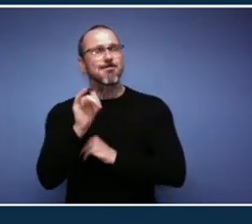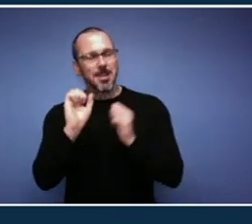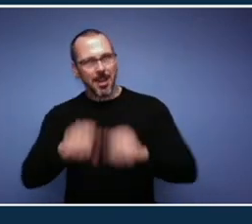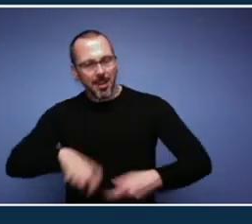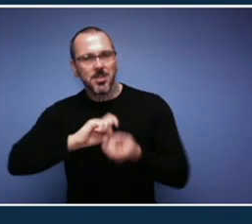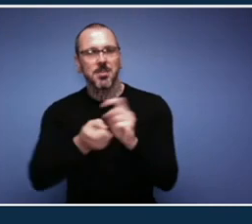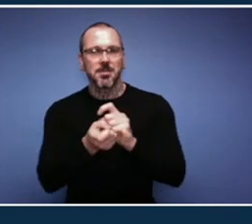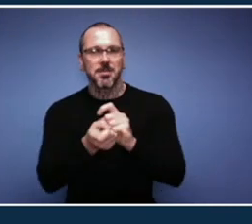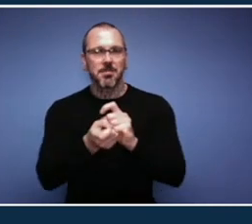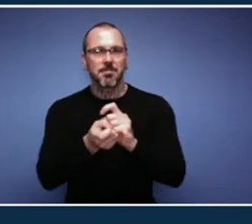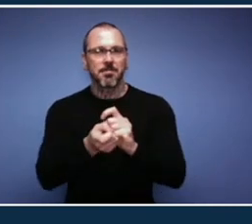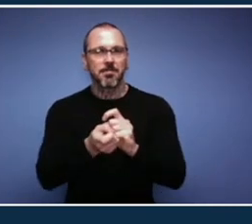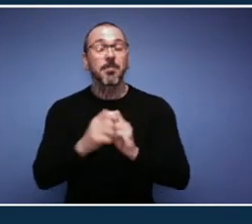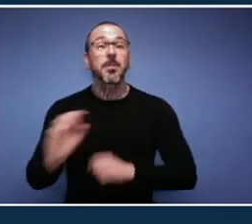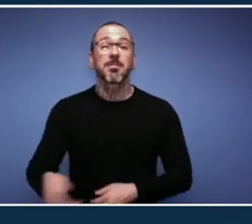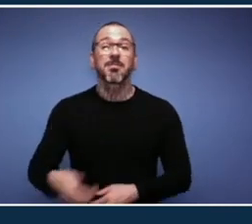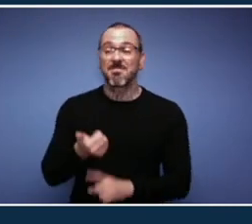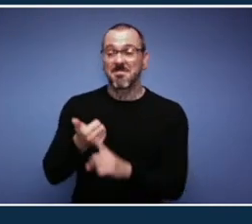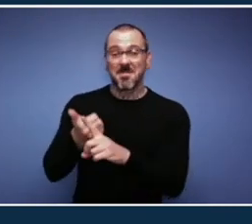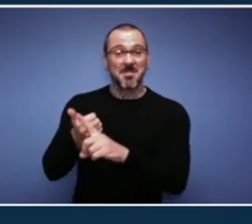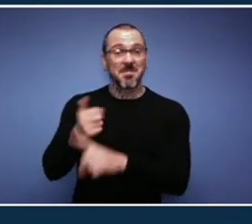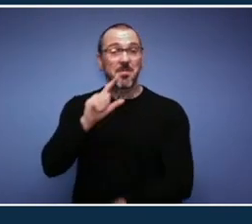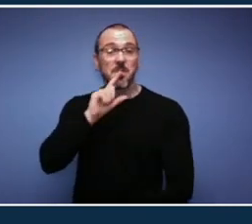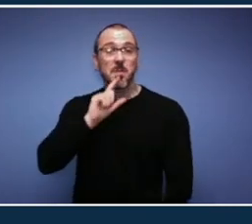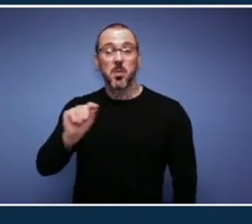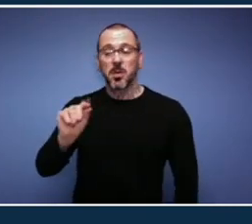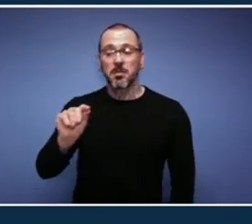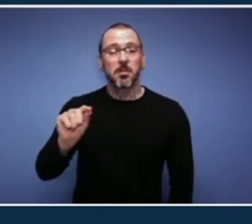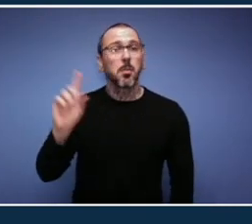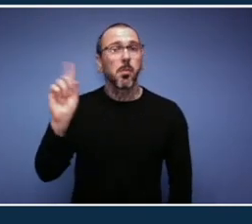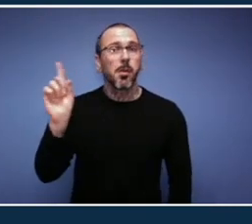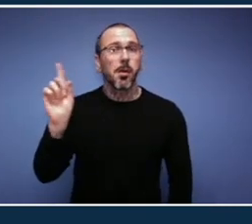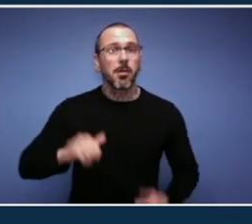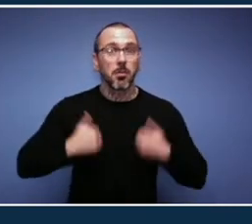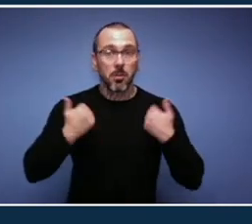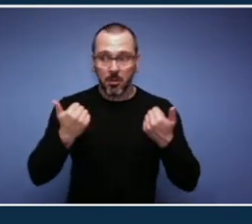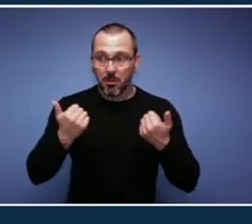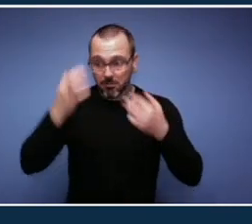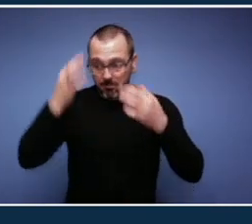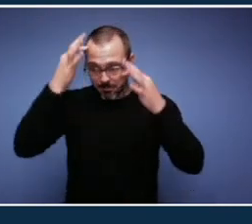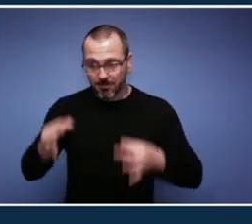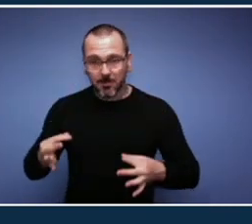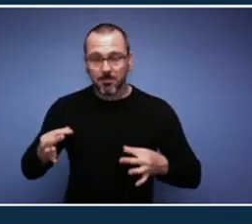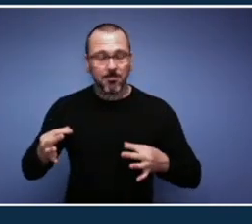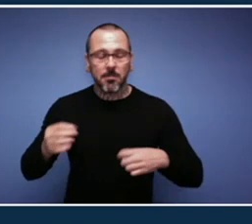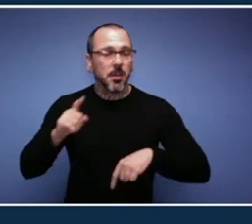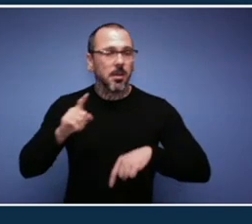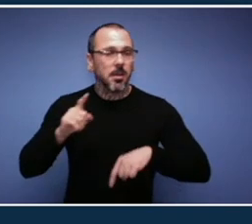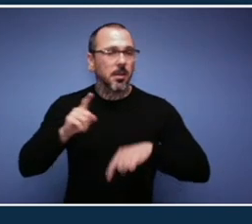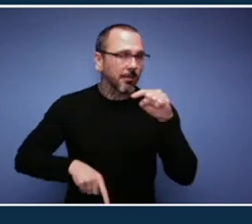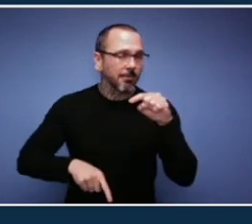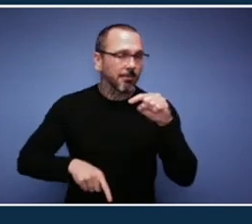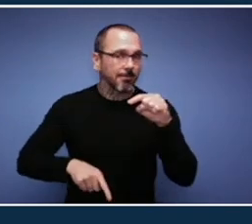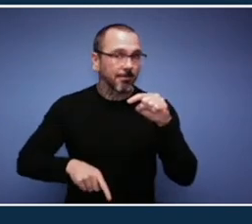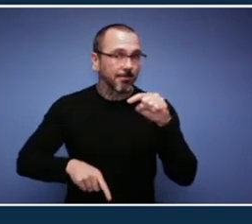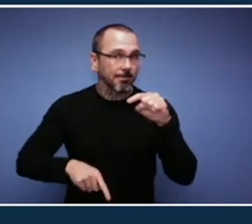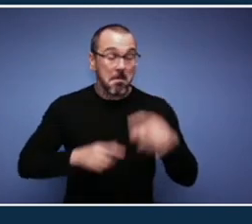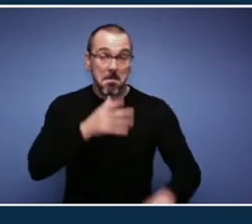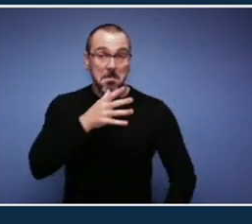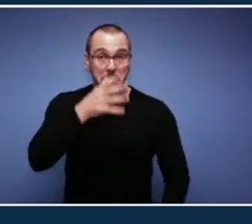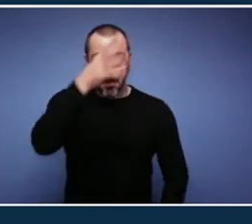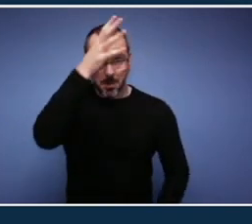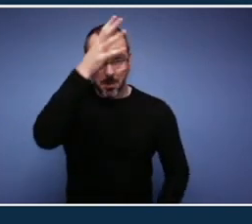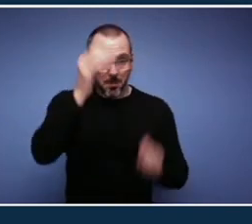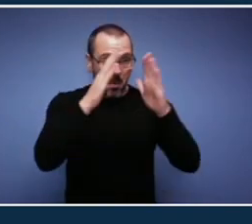effectively had no choice about where to live if she wanted to leave her parents' home.